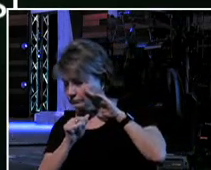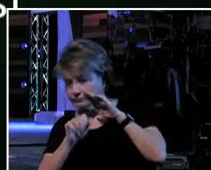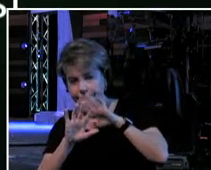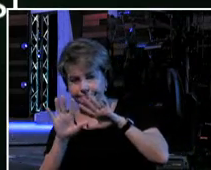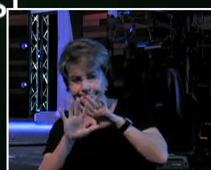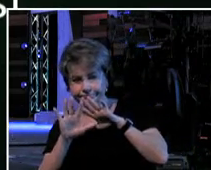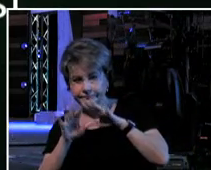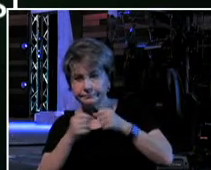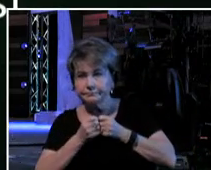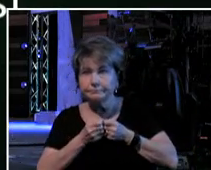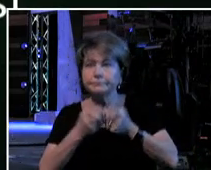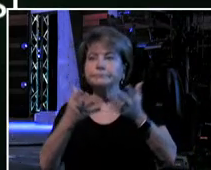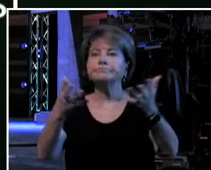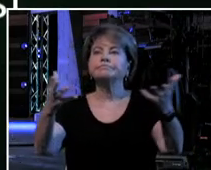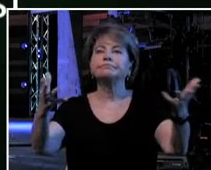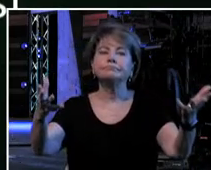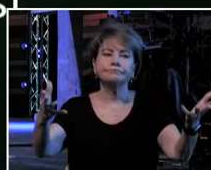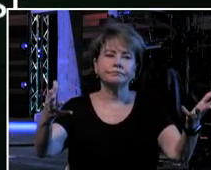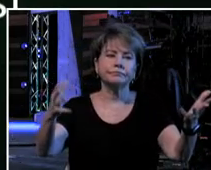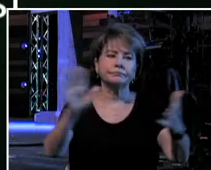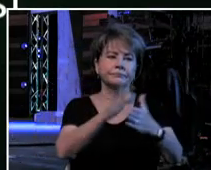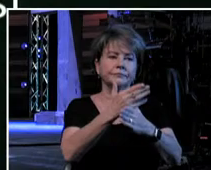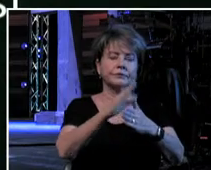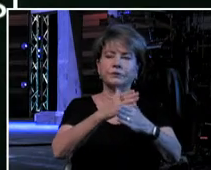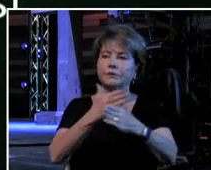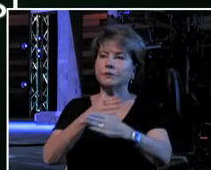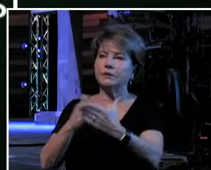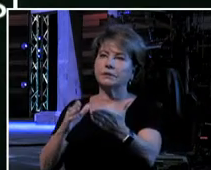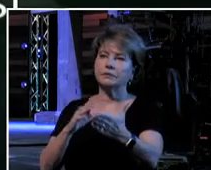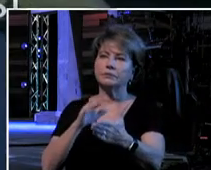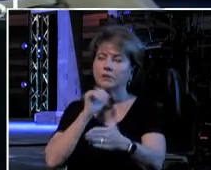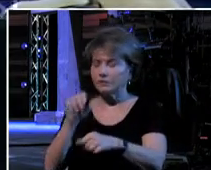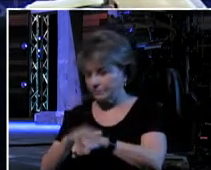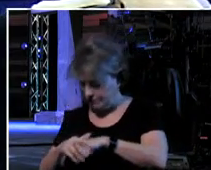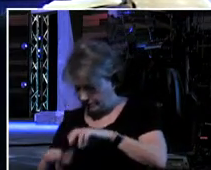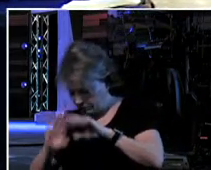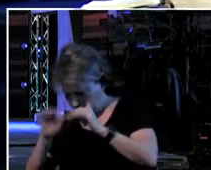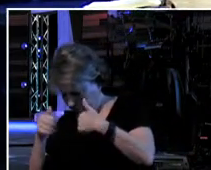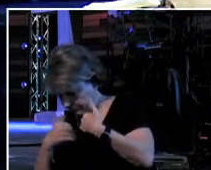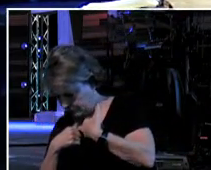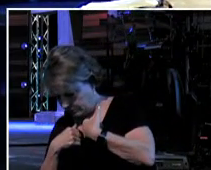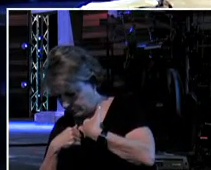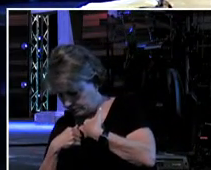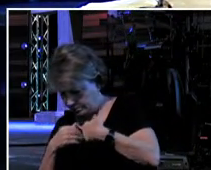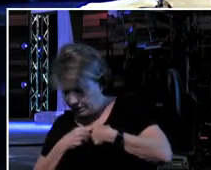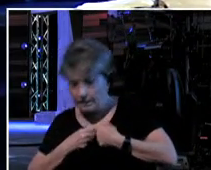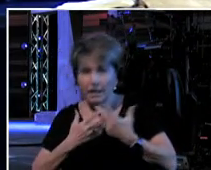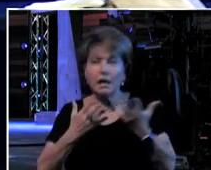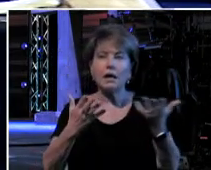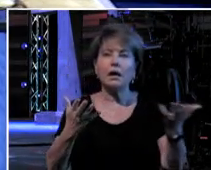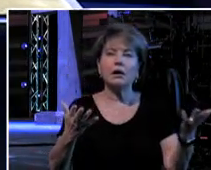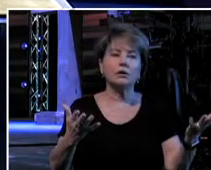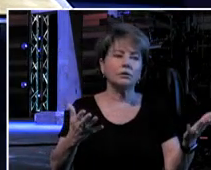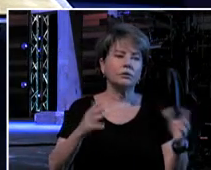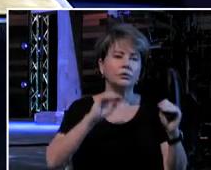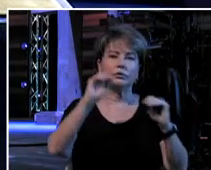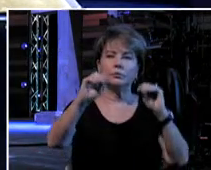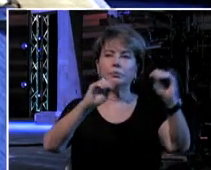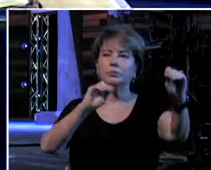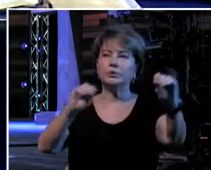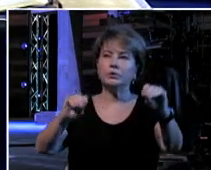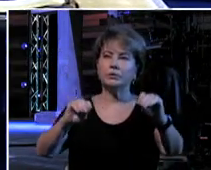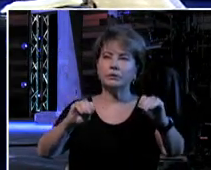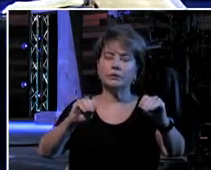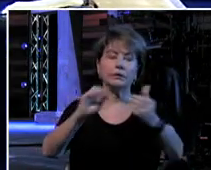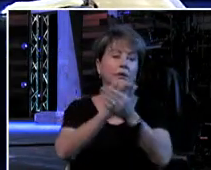isn't a message that just makes our lives more comfortable. This is a message that now puts us only, not just at peace